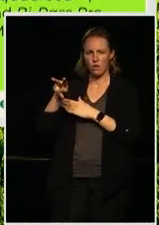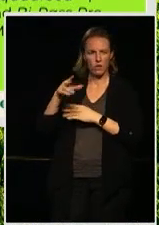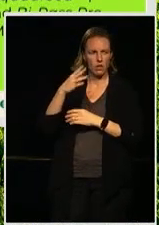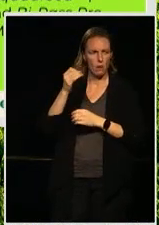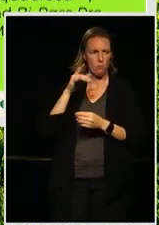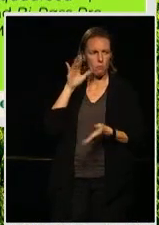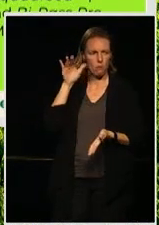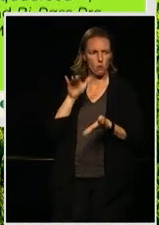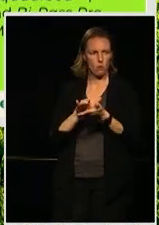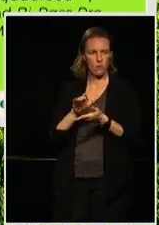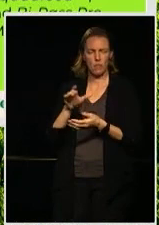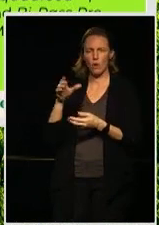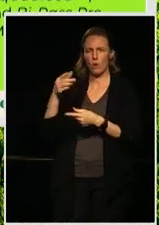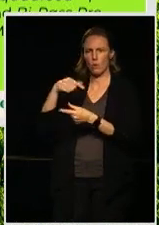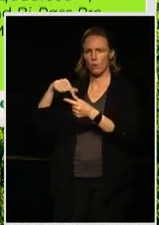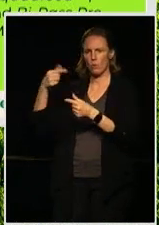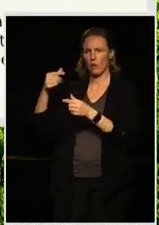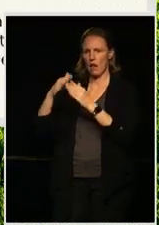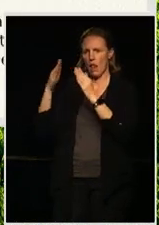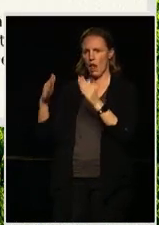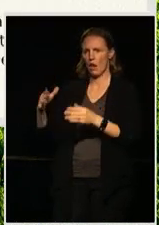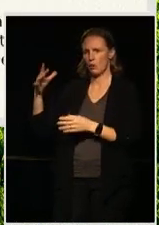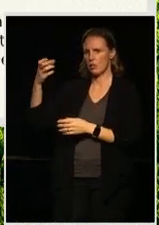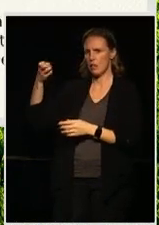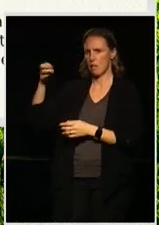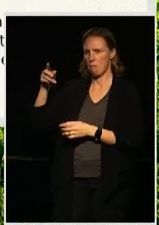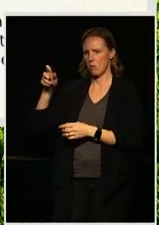reduce our greenhouse emission further.